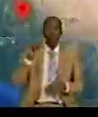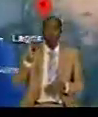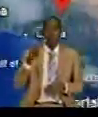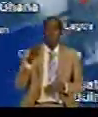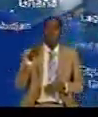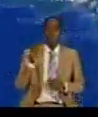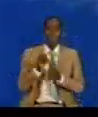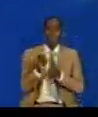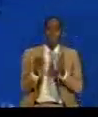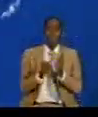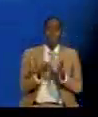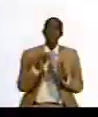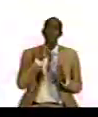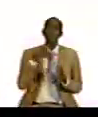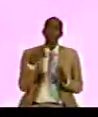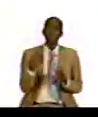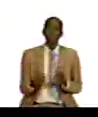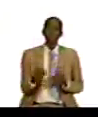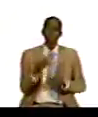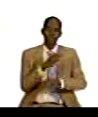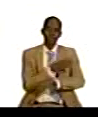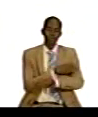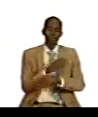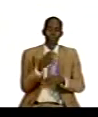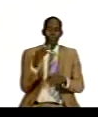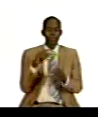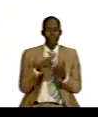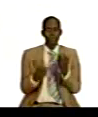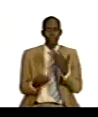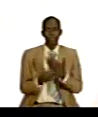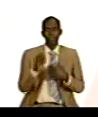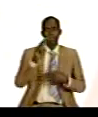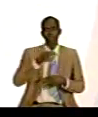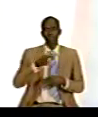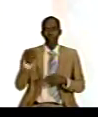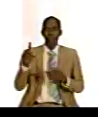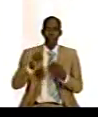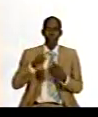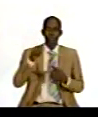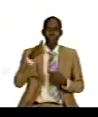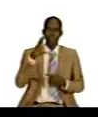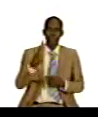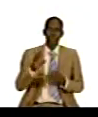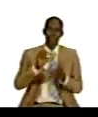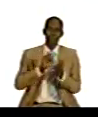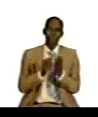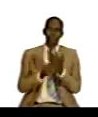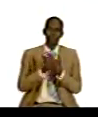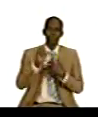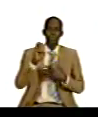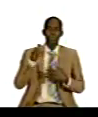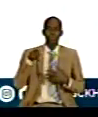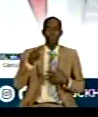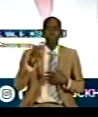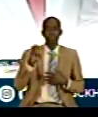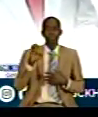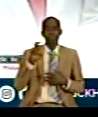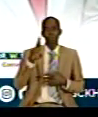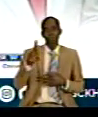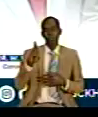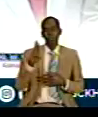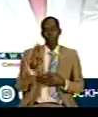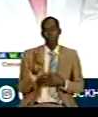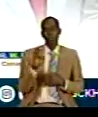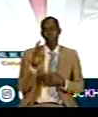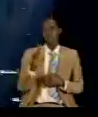the alpha location. This September 2022, 22nd to 27th, 1600 hours GMT, the